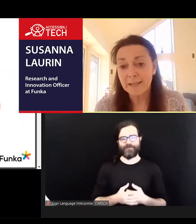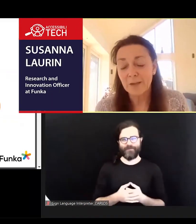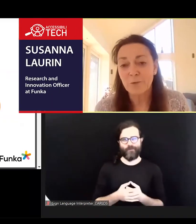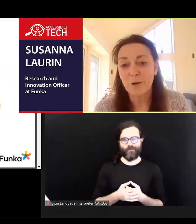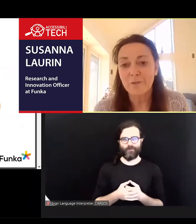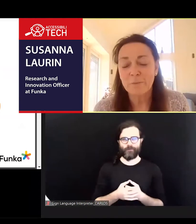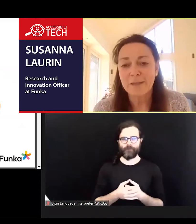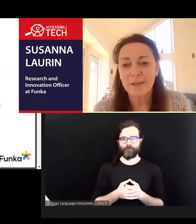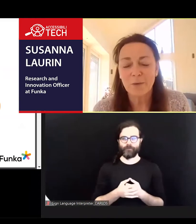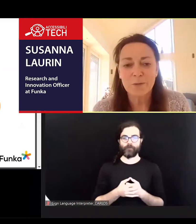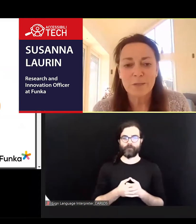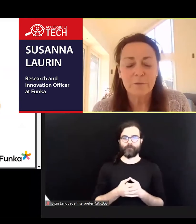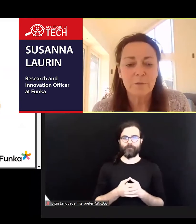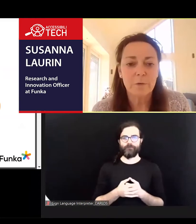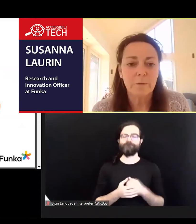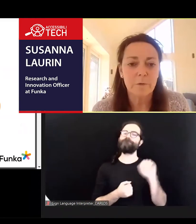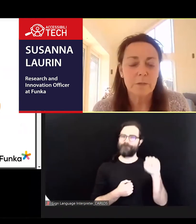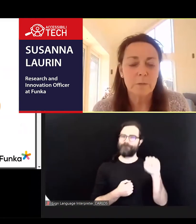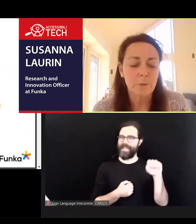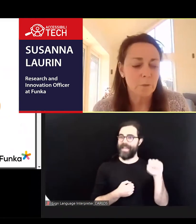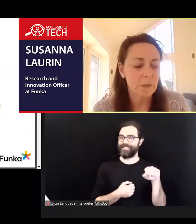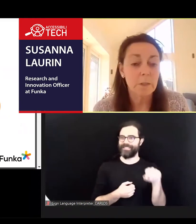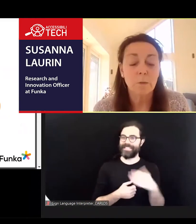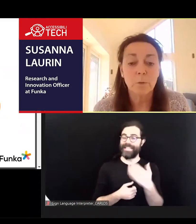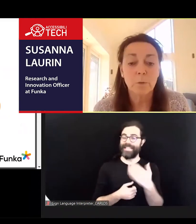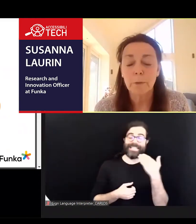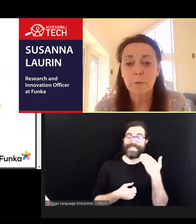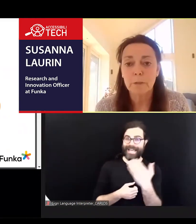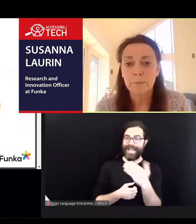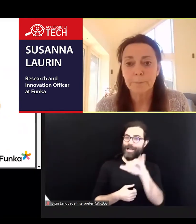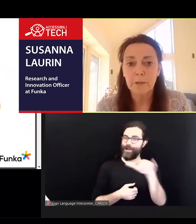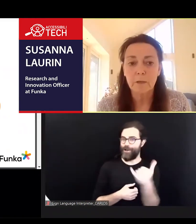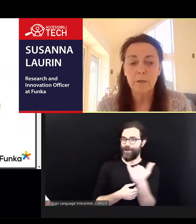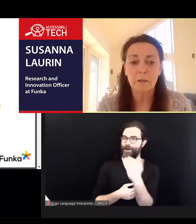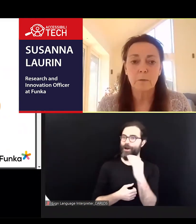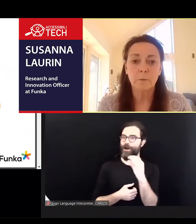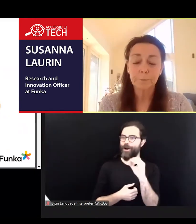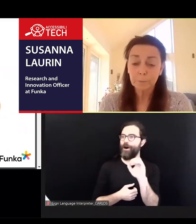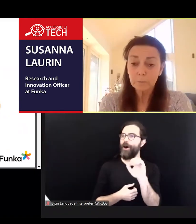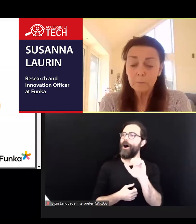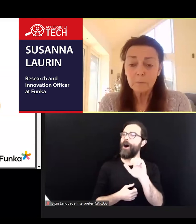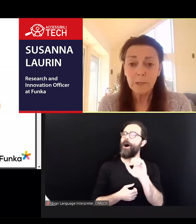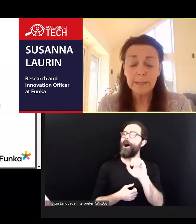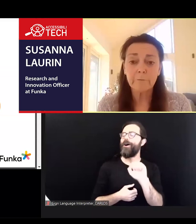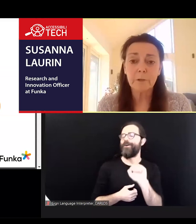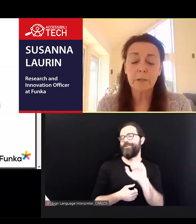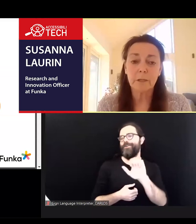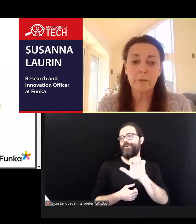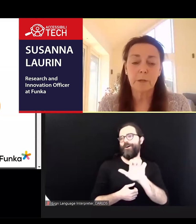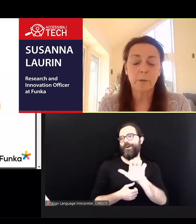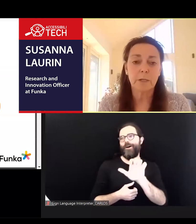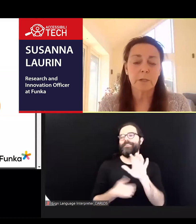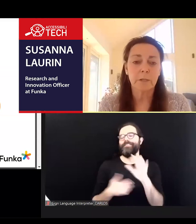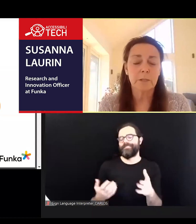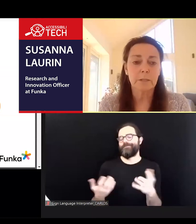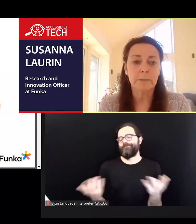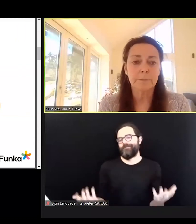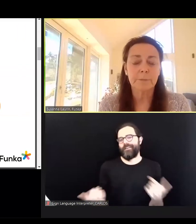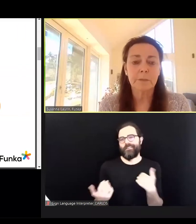And for many years, for more than 20 years, she has been a leader in the field of accessibility and